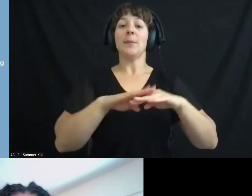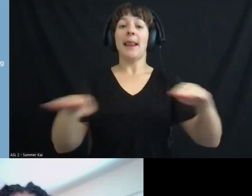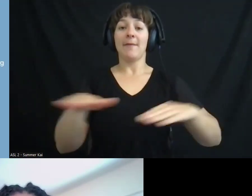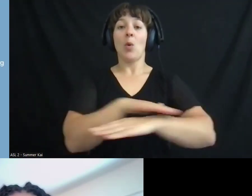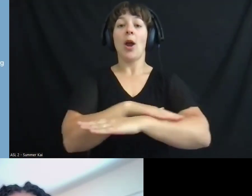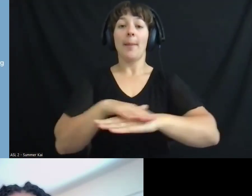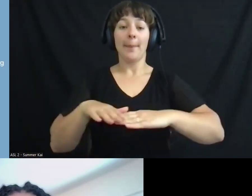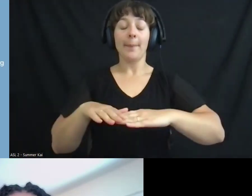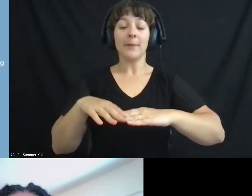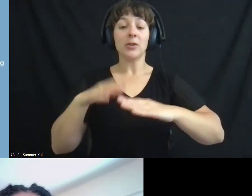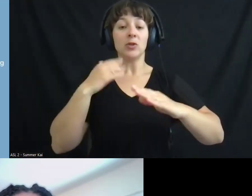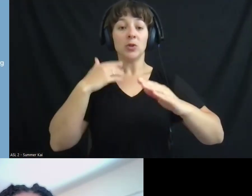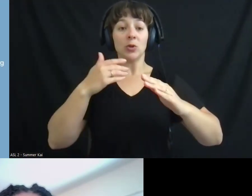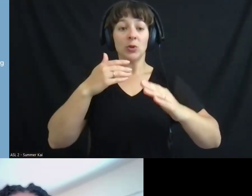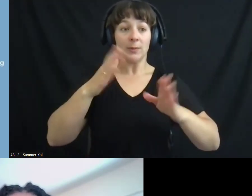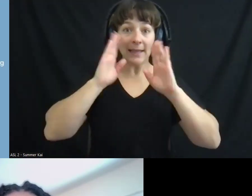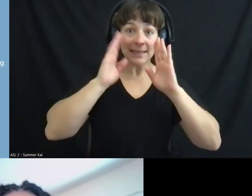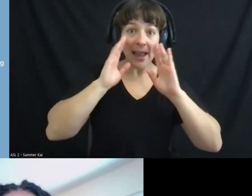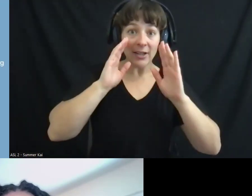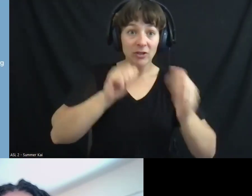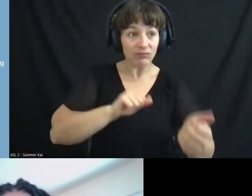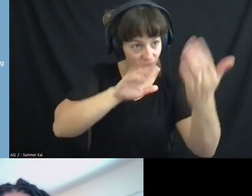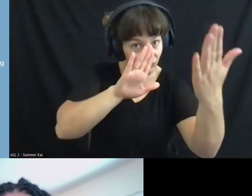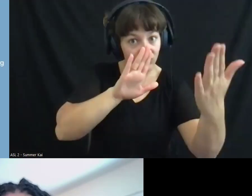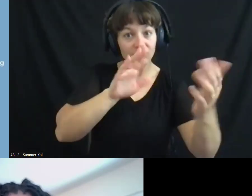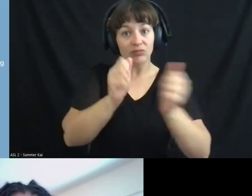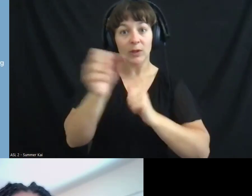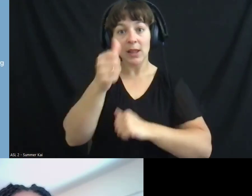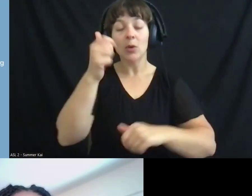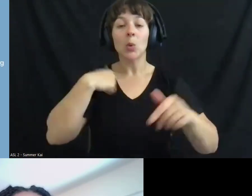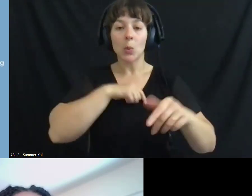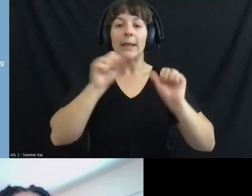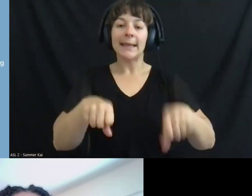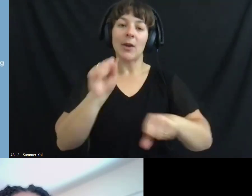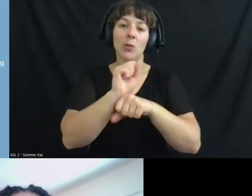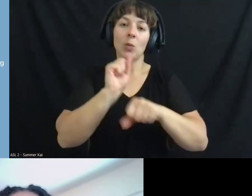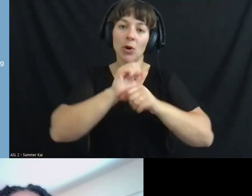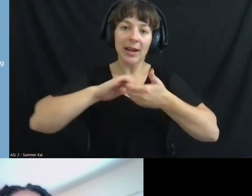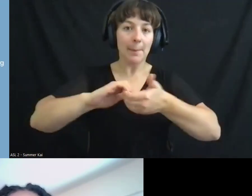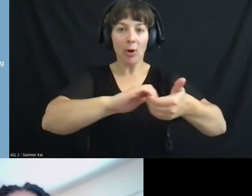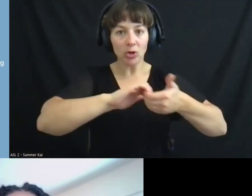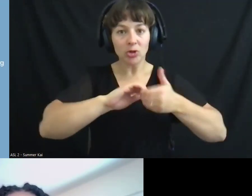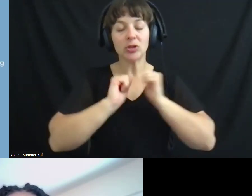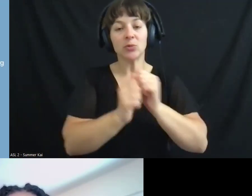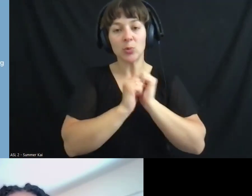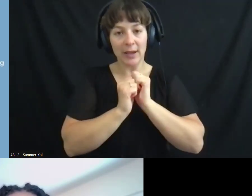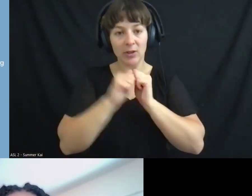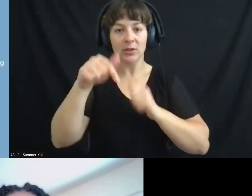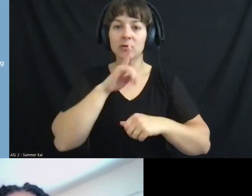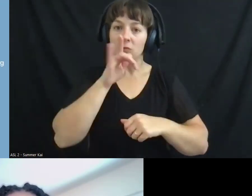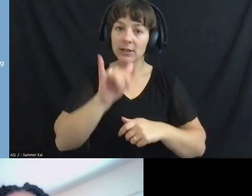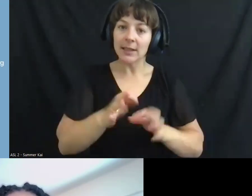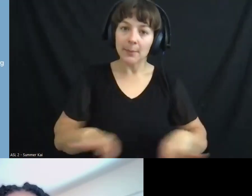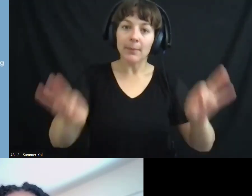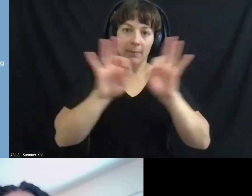the attention of others so that I can work and we can work in partnership with each other. And so this is really important for us